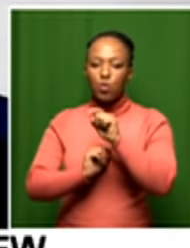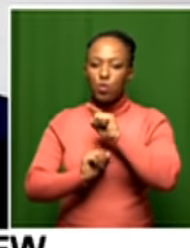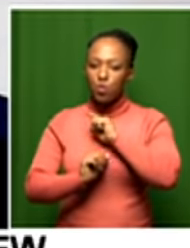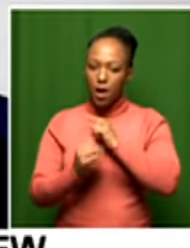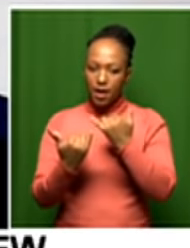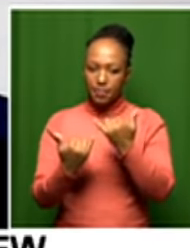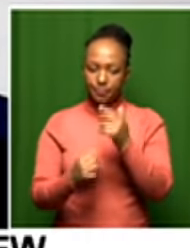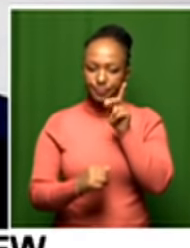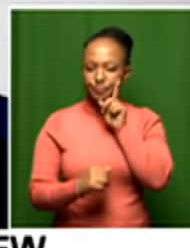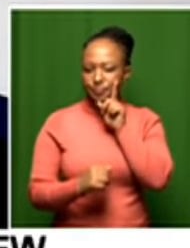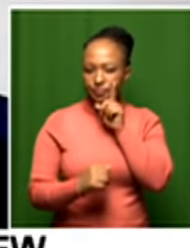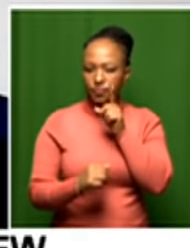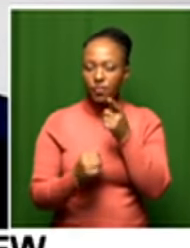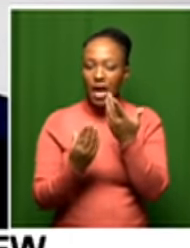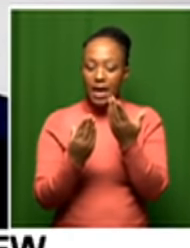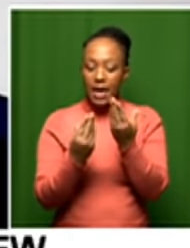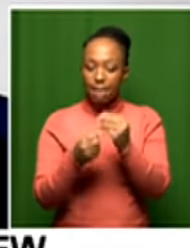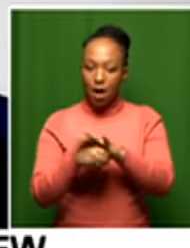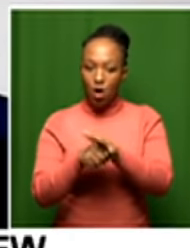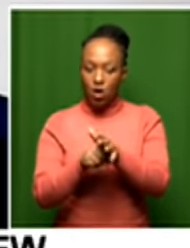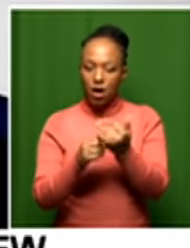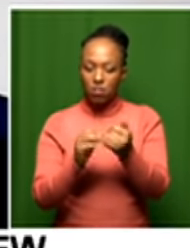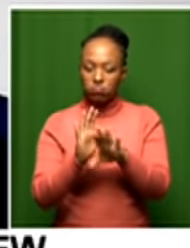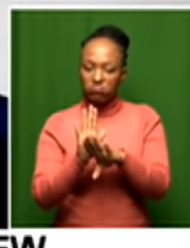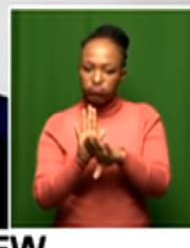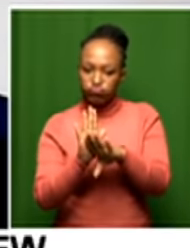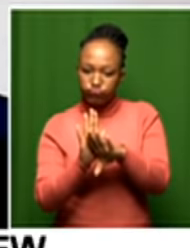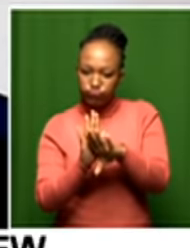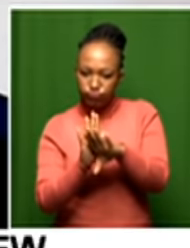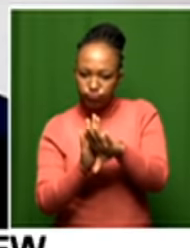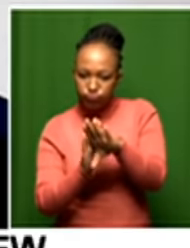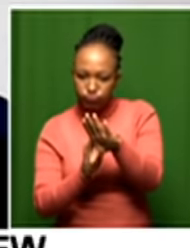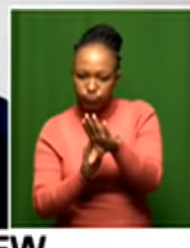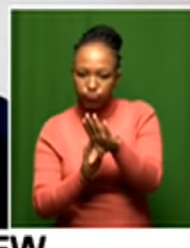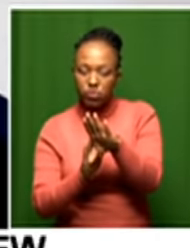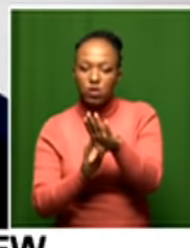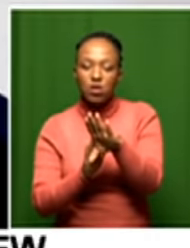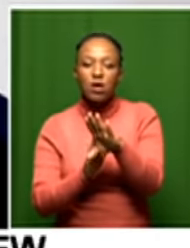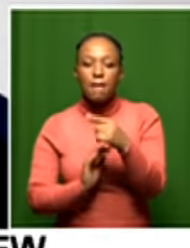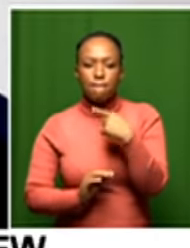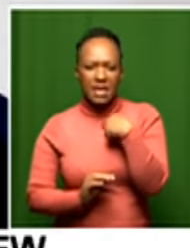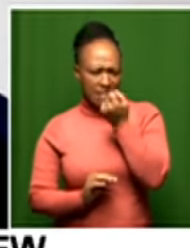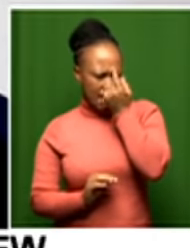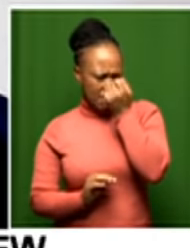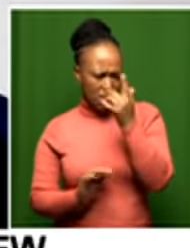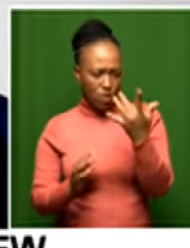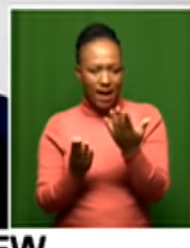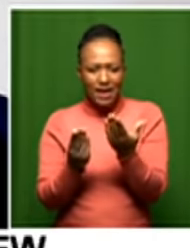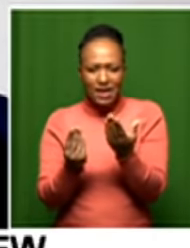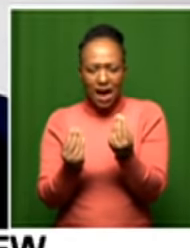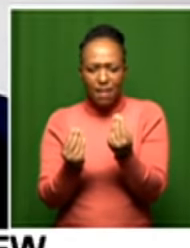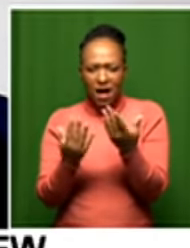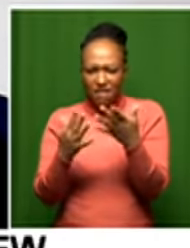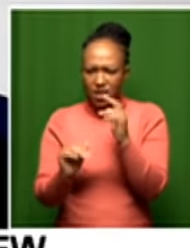the upward trajectory that we're in now, so what I understand was the last time we saw these kind of numbers was